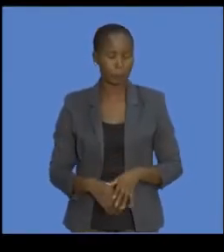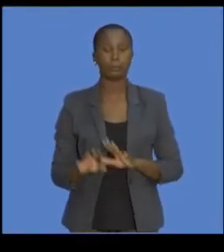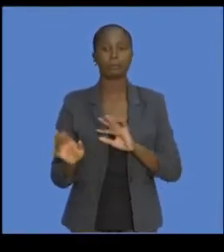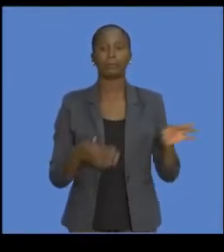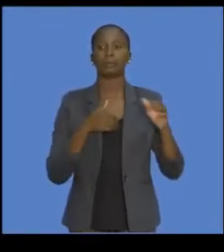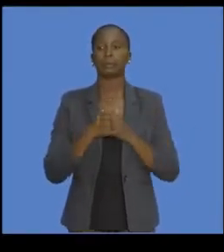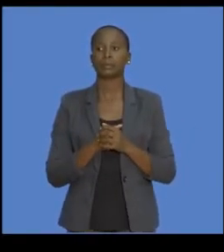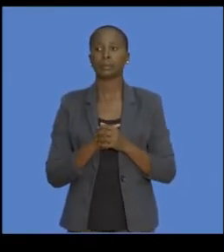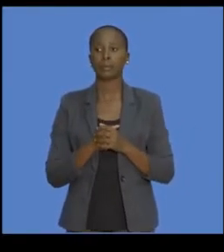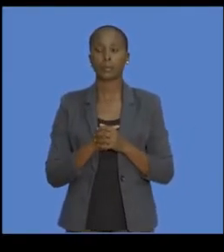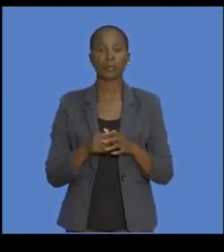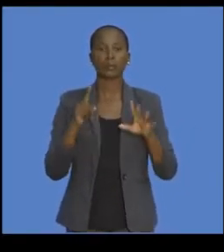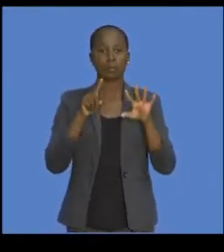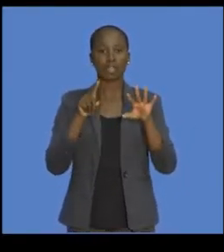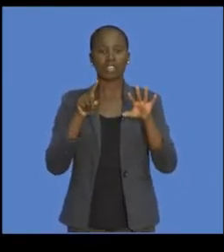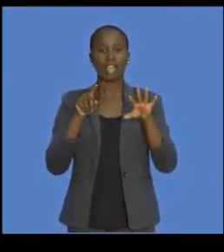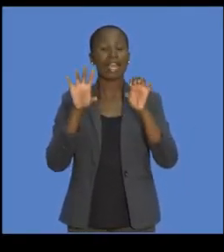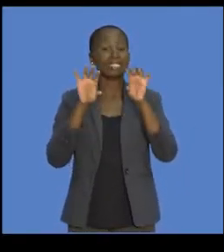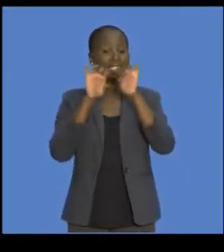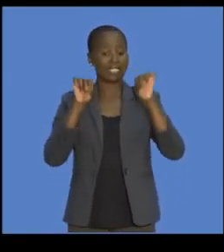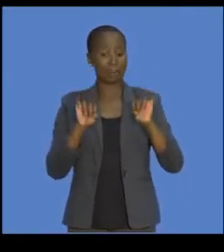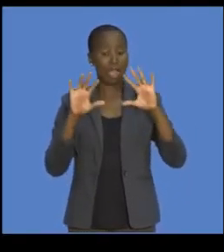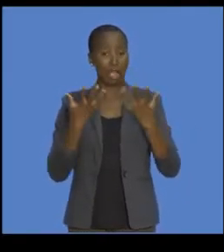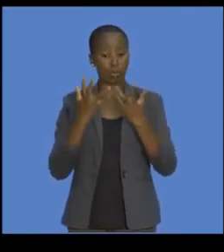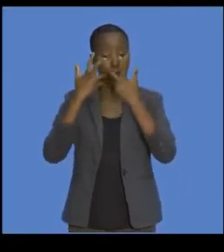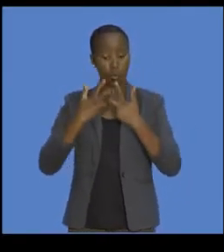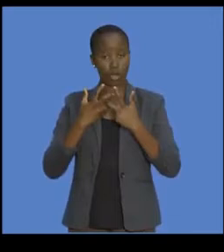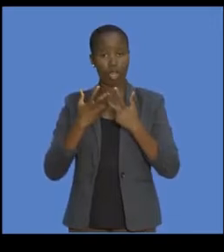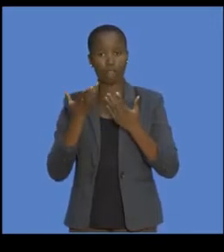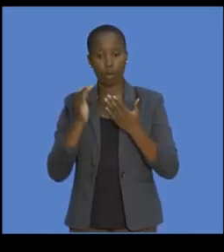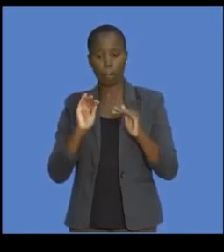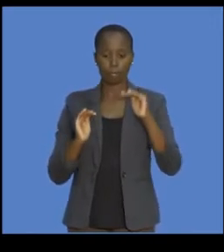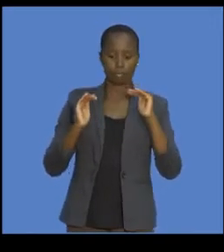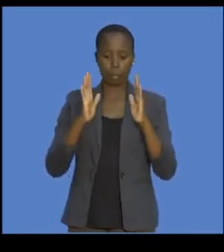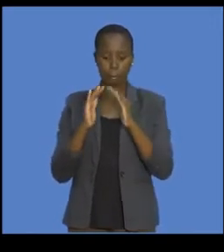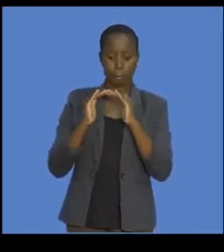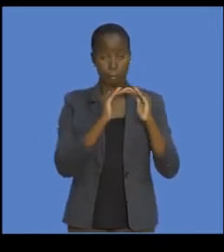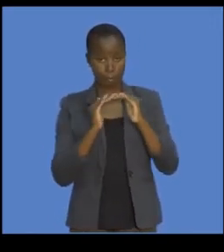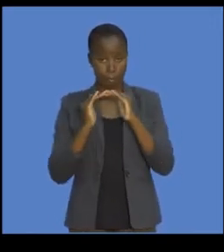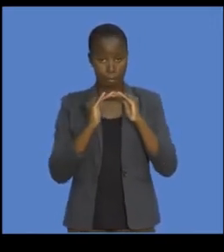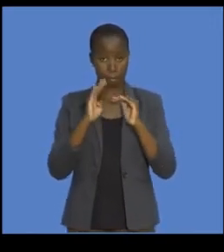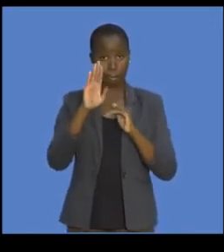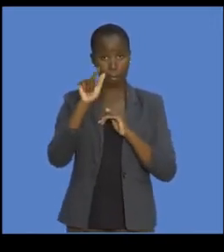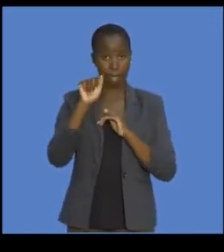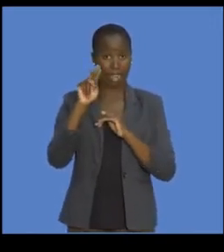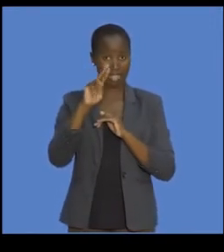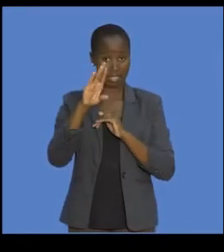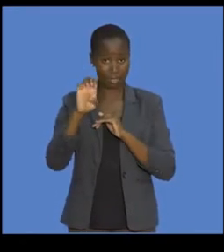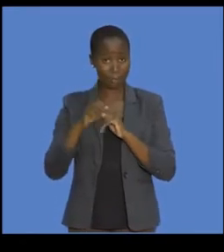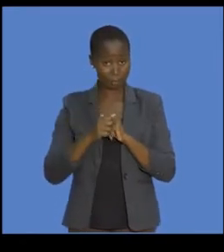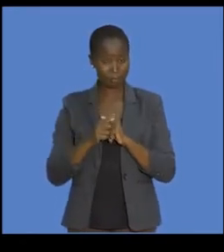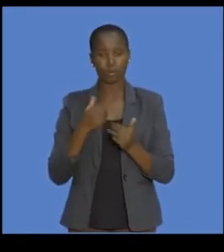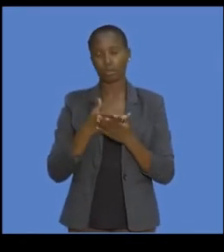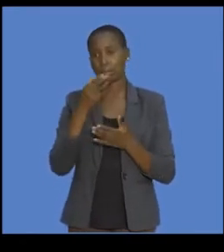at the systems that bring about coordination and balance. Okay, we're going to look at, let me just select my